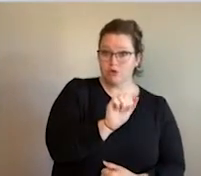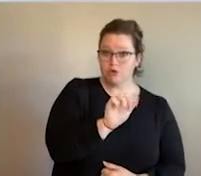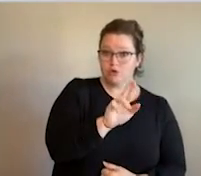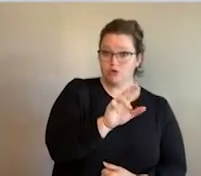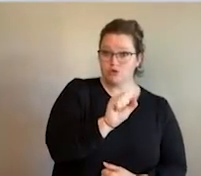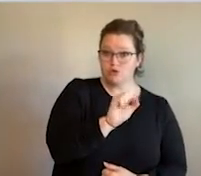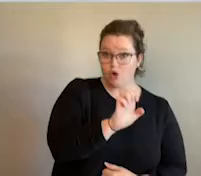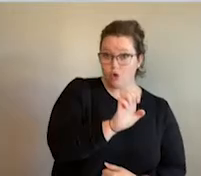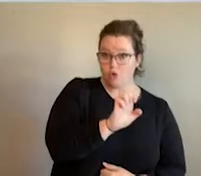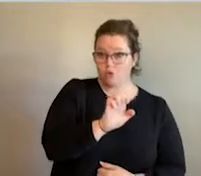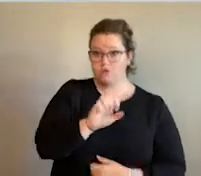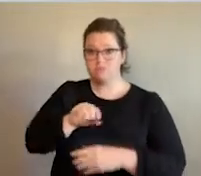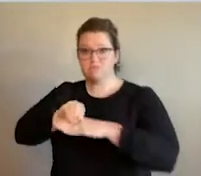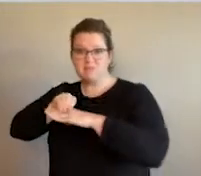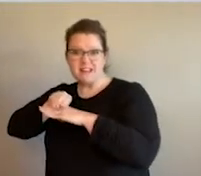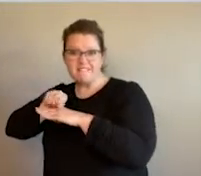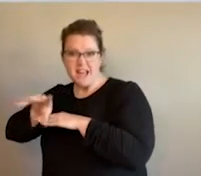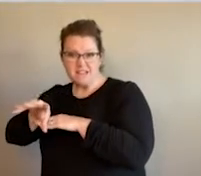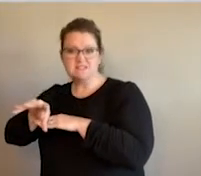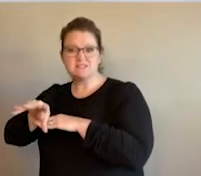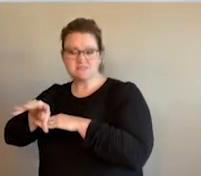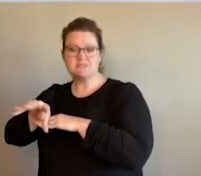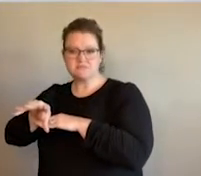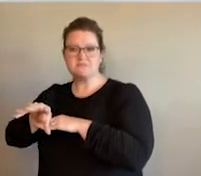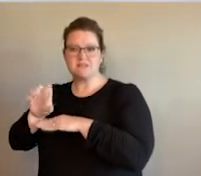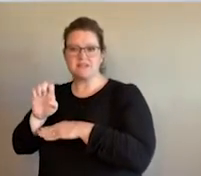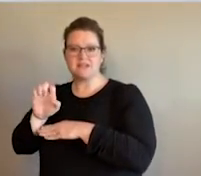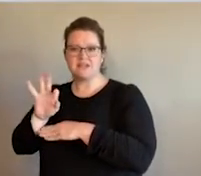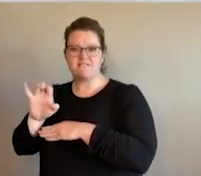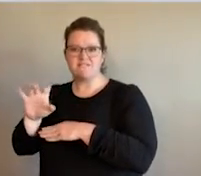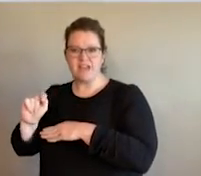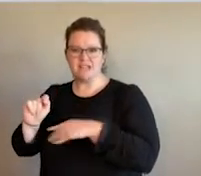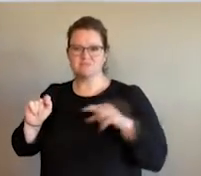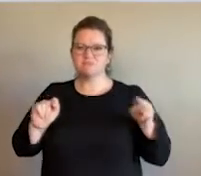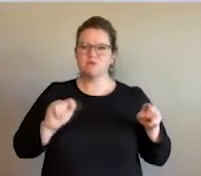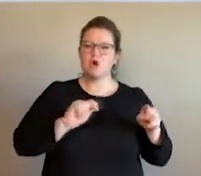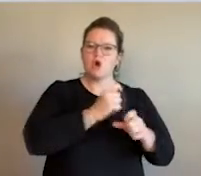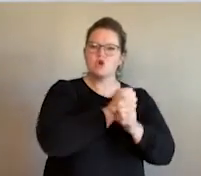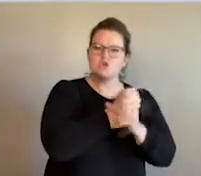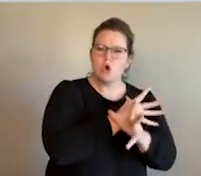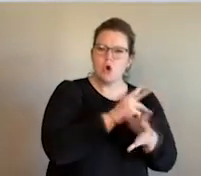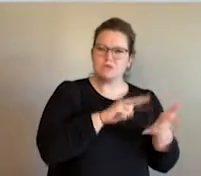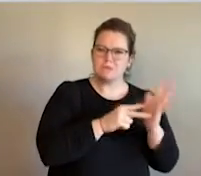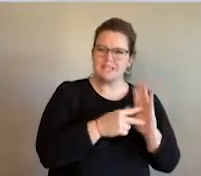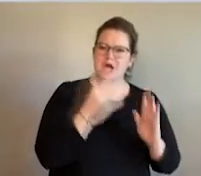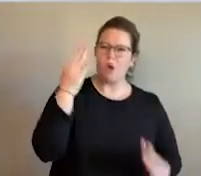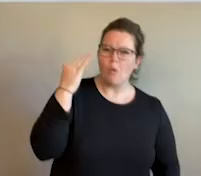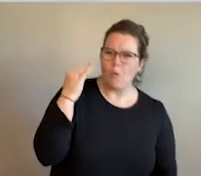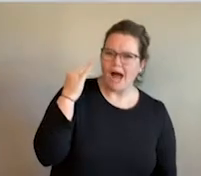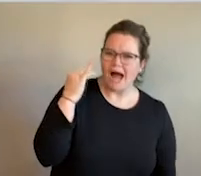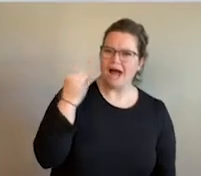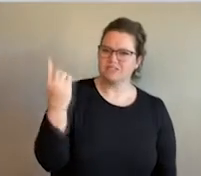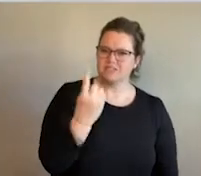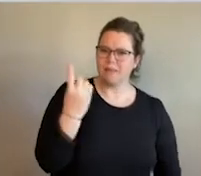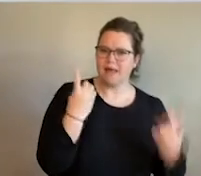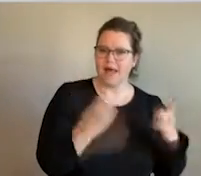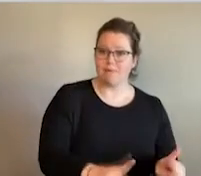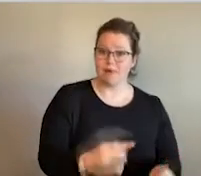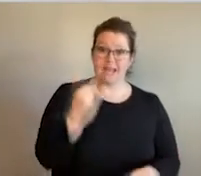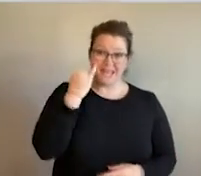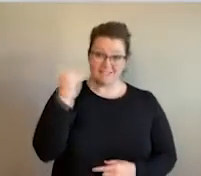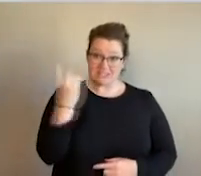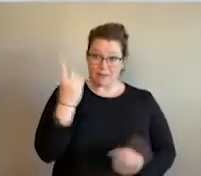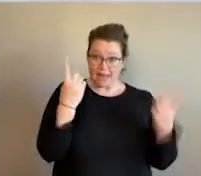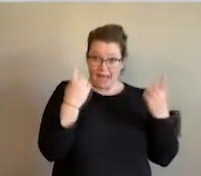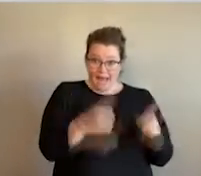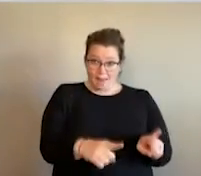When we talk about cause and effect, the cause is the reason that something happens. You can also say it's why something happens.